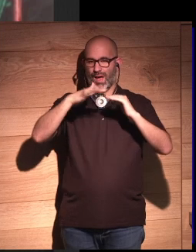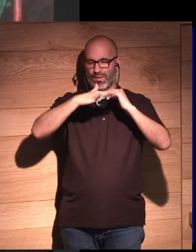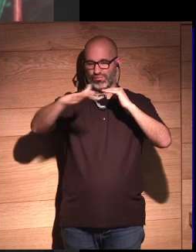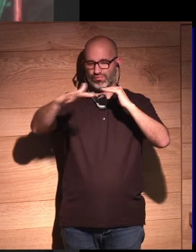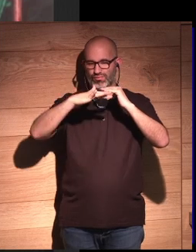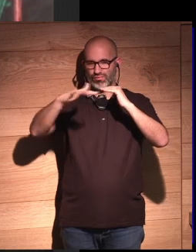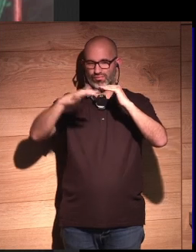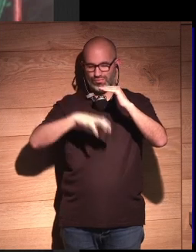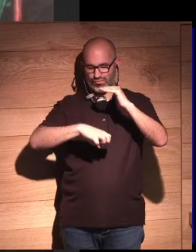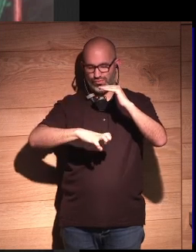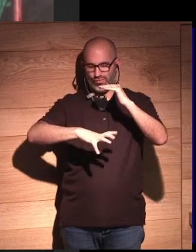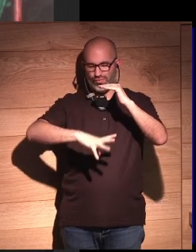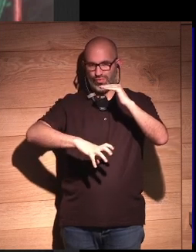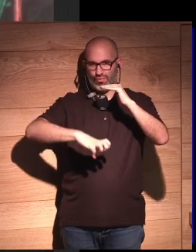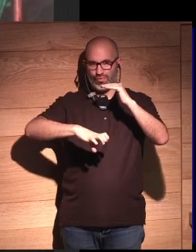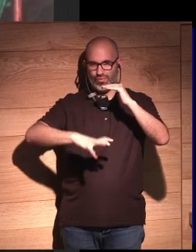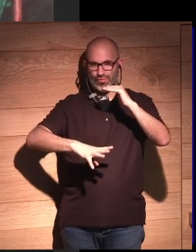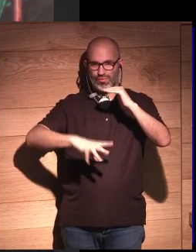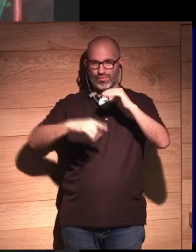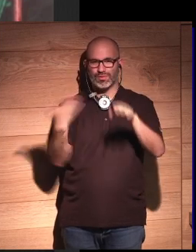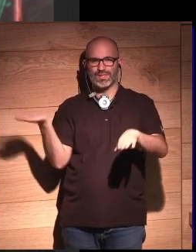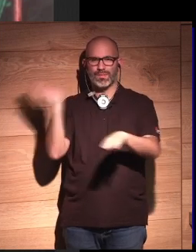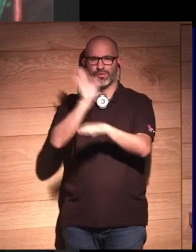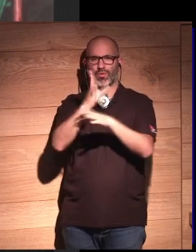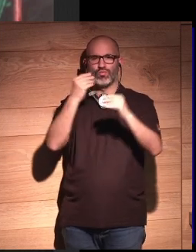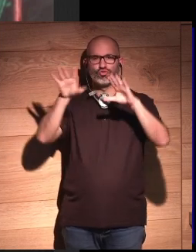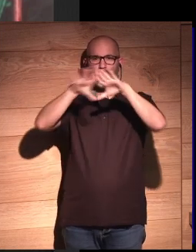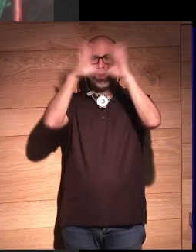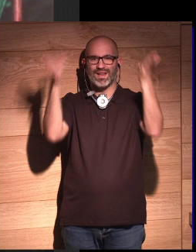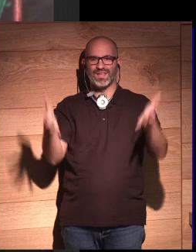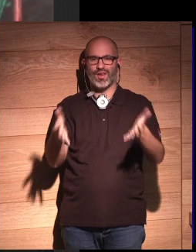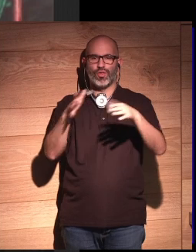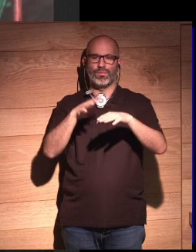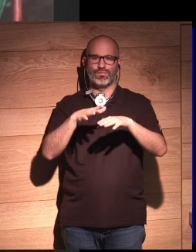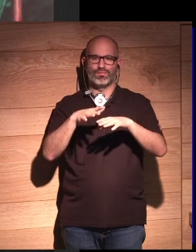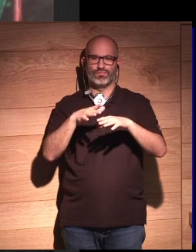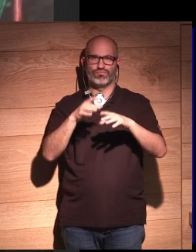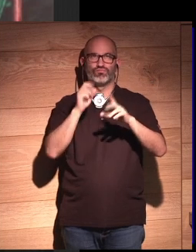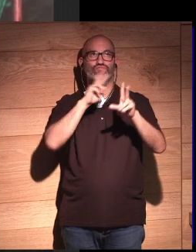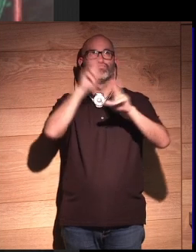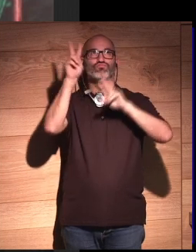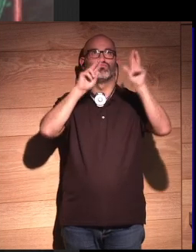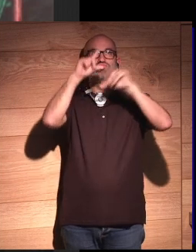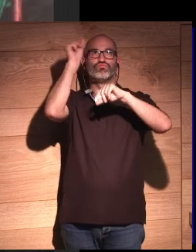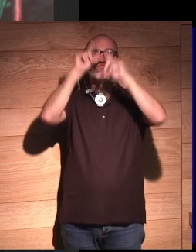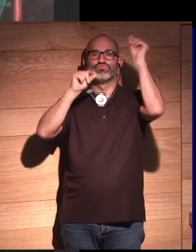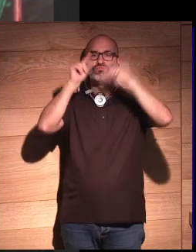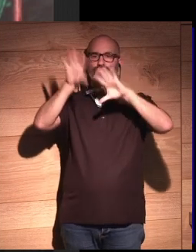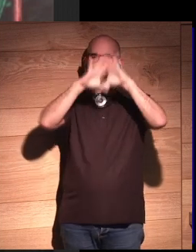at the same time. And it featured this AR component, the coral on the right-hand side. If